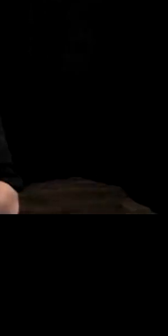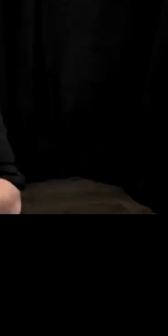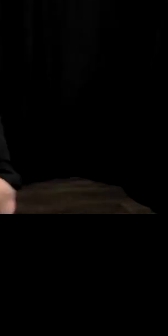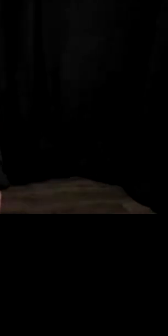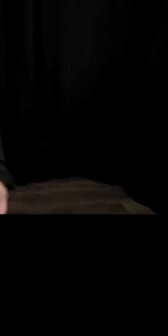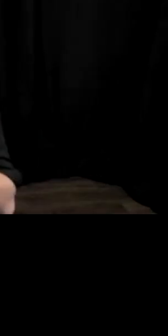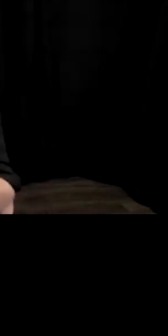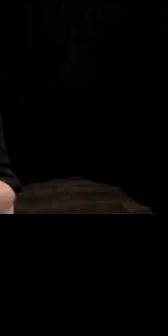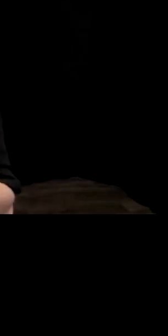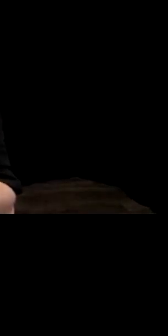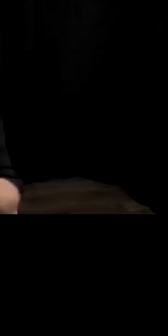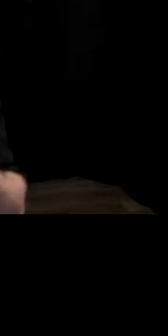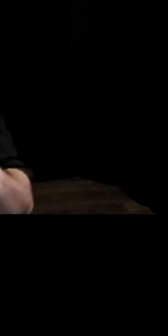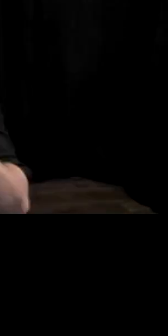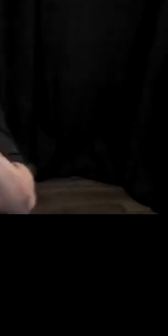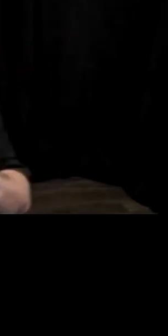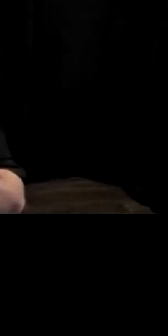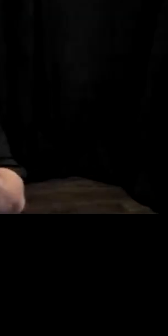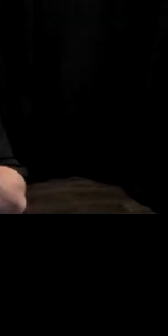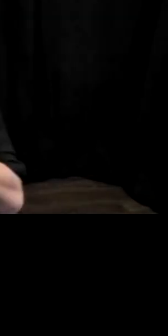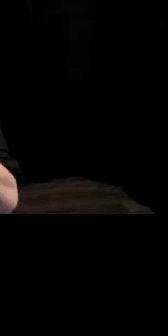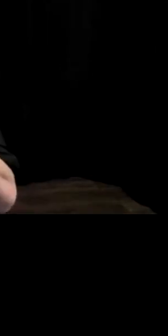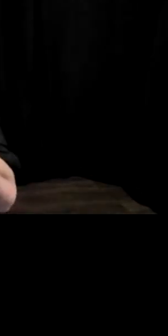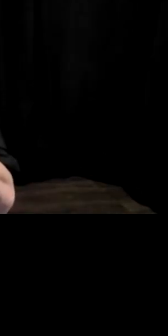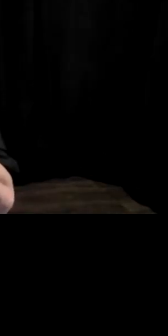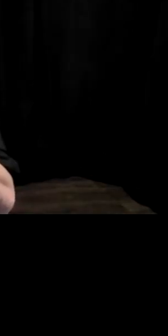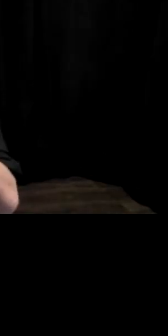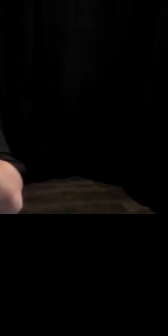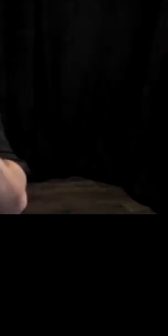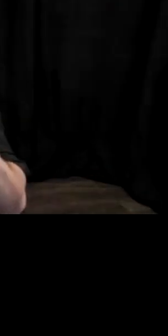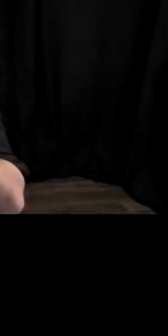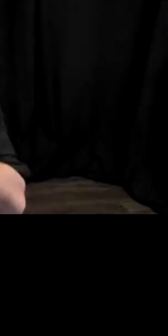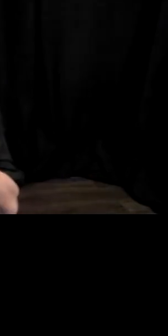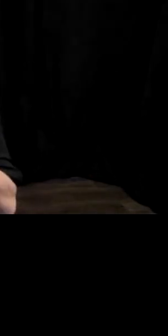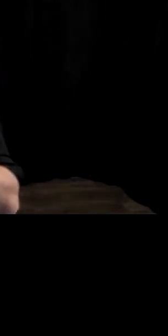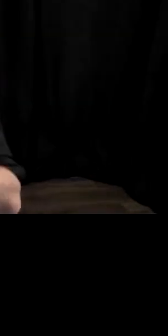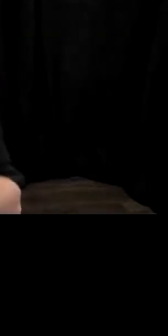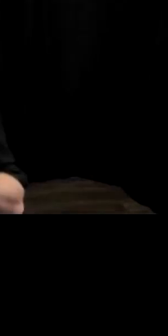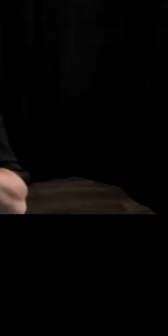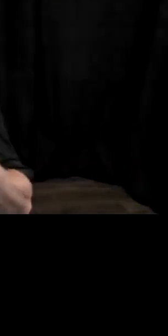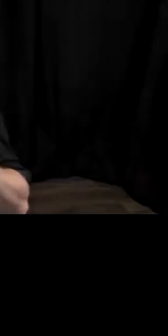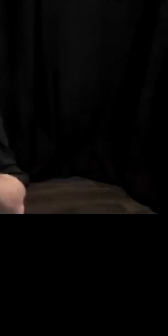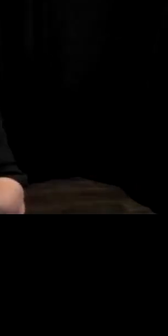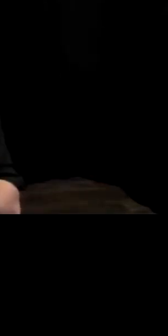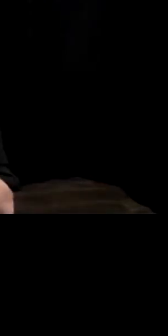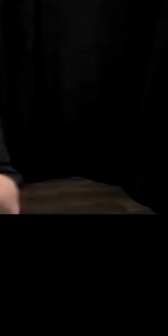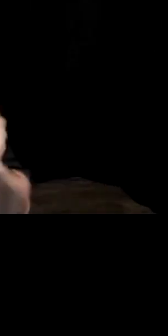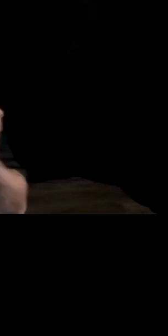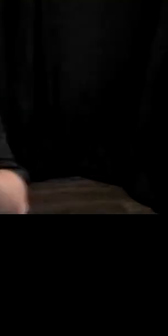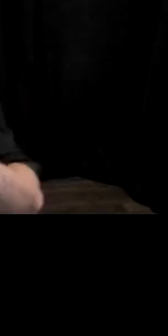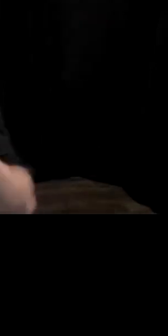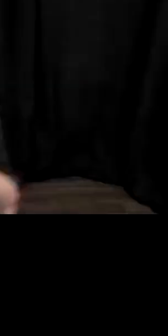was stakeholder-led, community-driven, and we're really excited to be working with the Department of